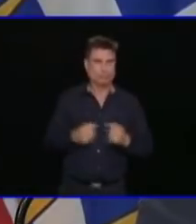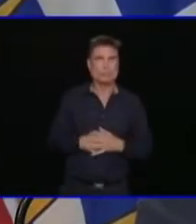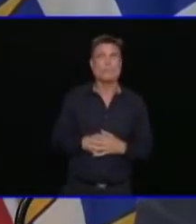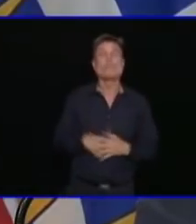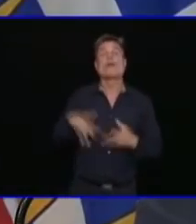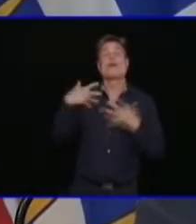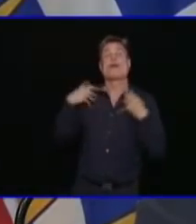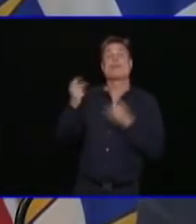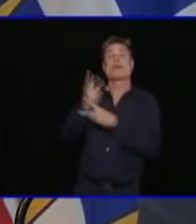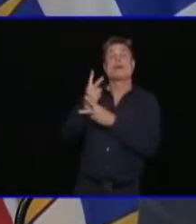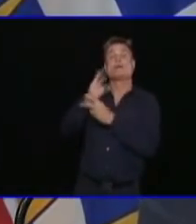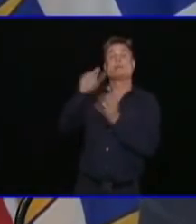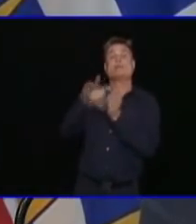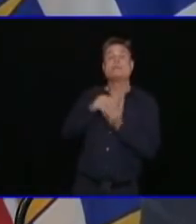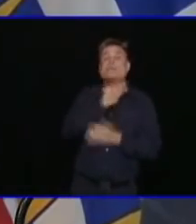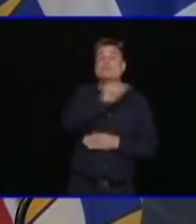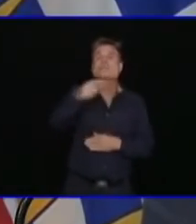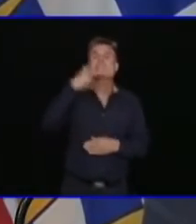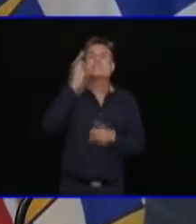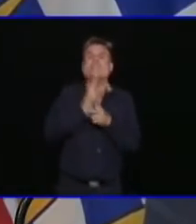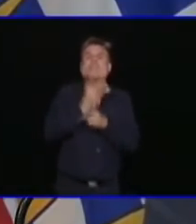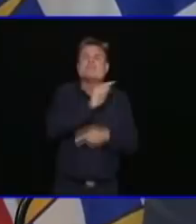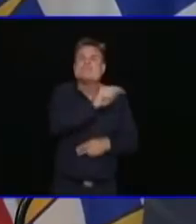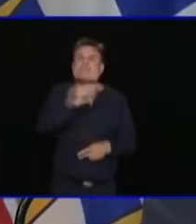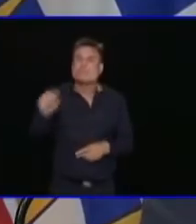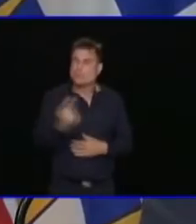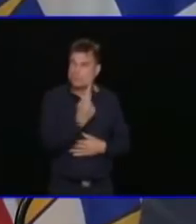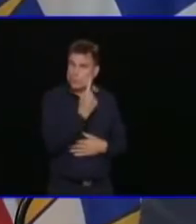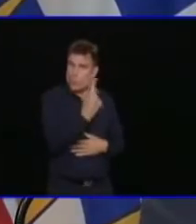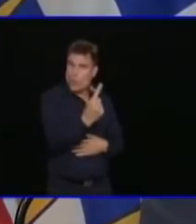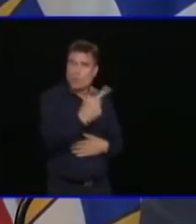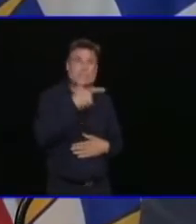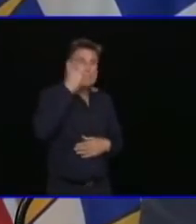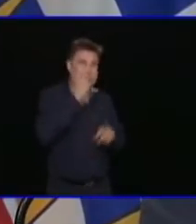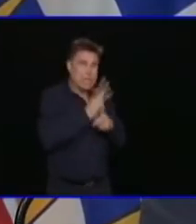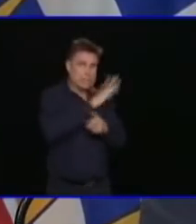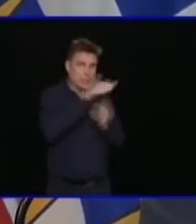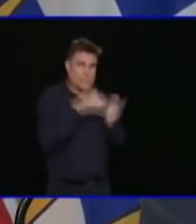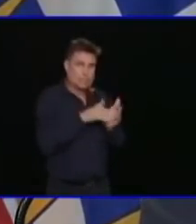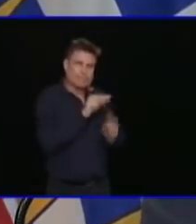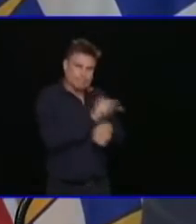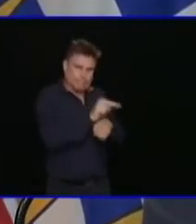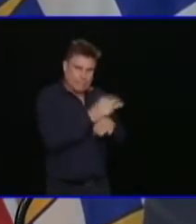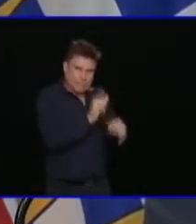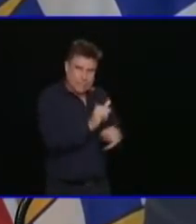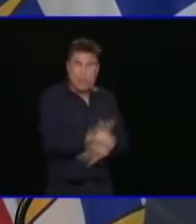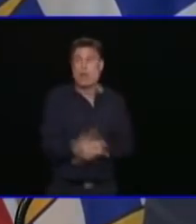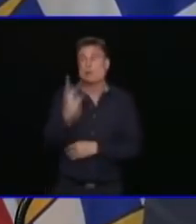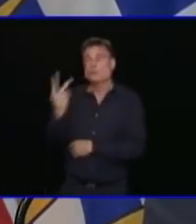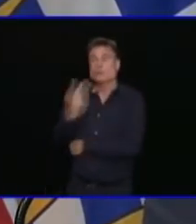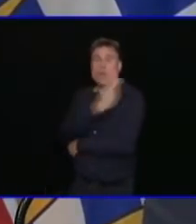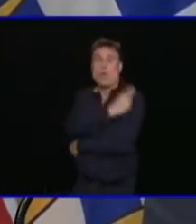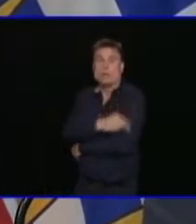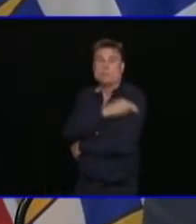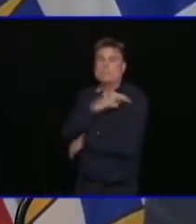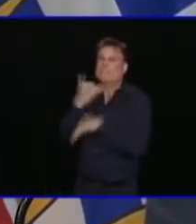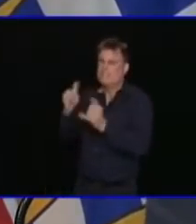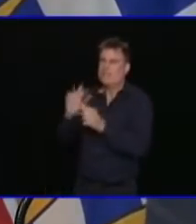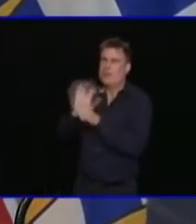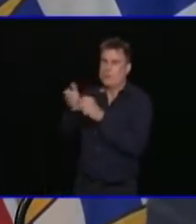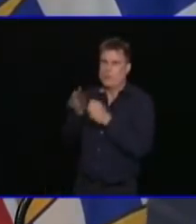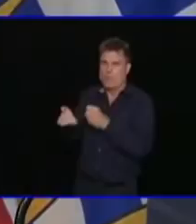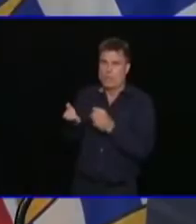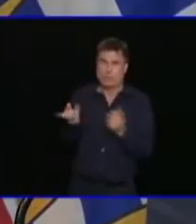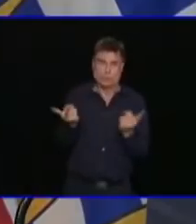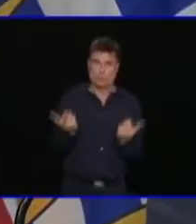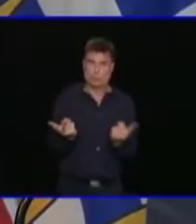our total of number of people affected in healthcare system to 657, including